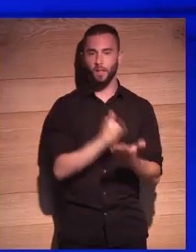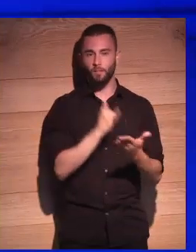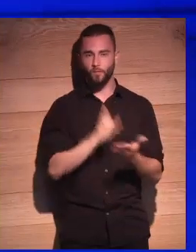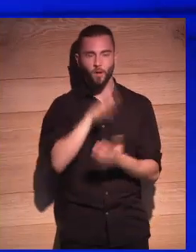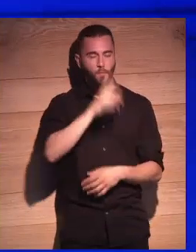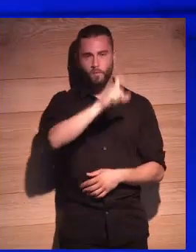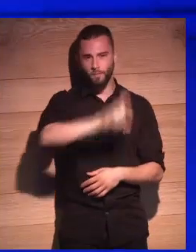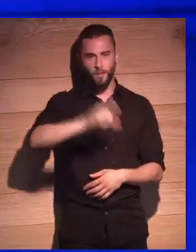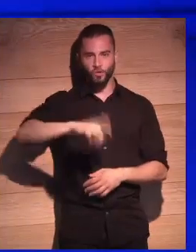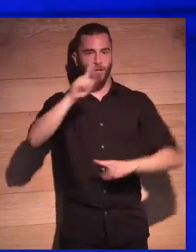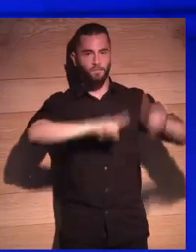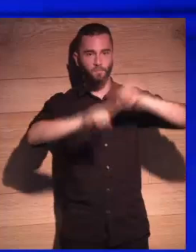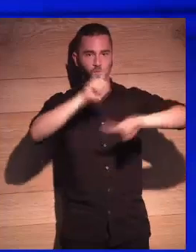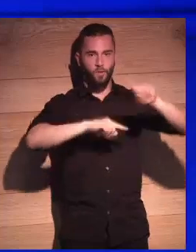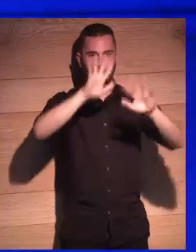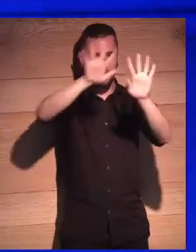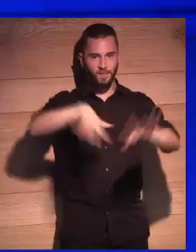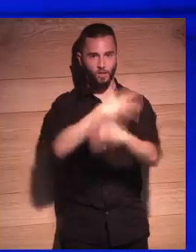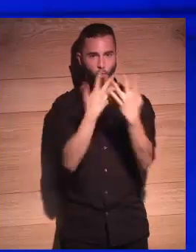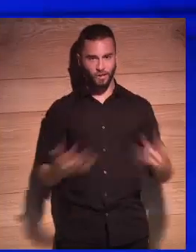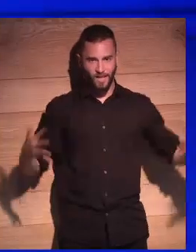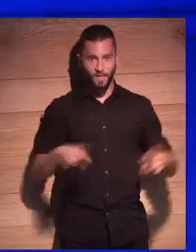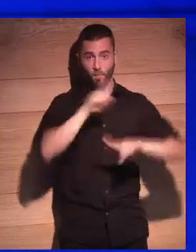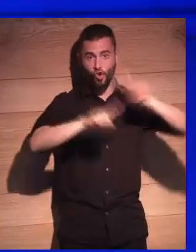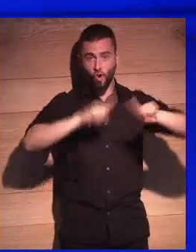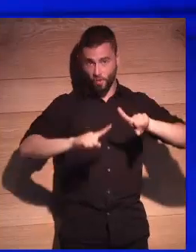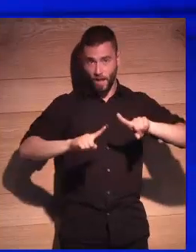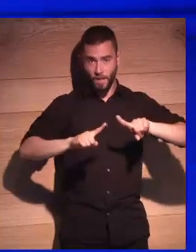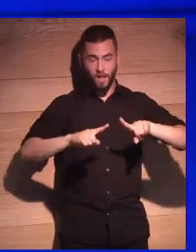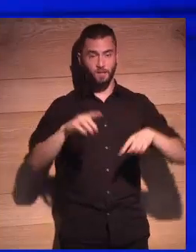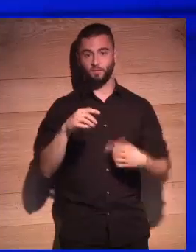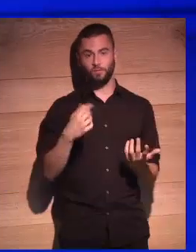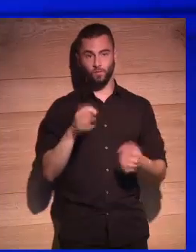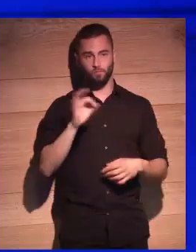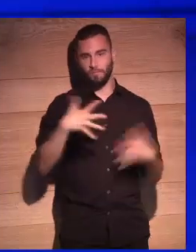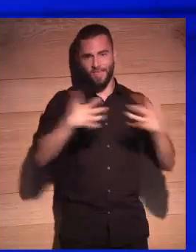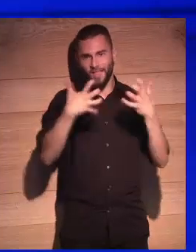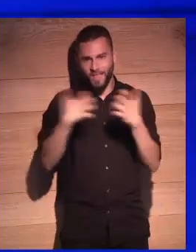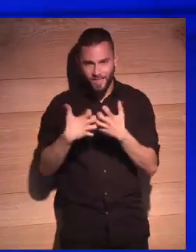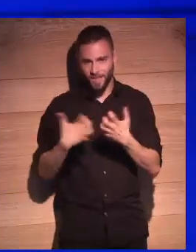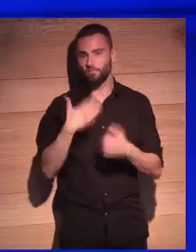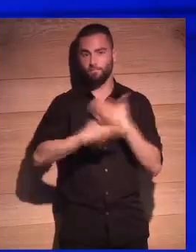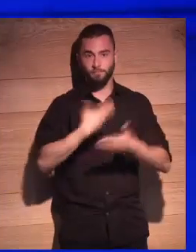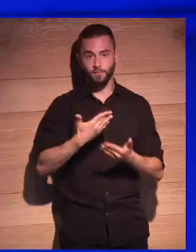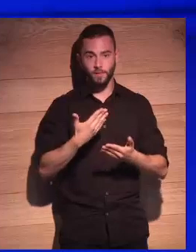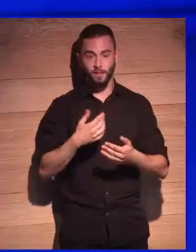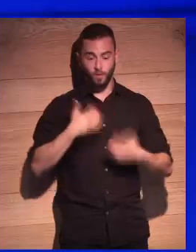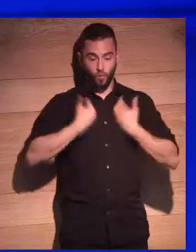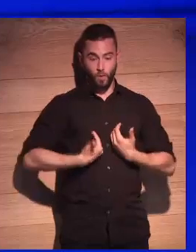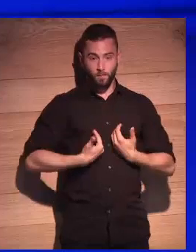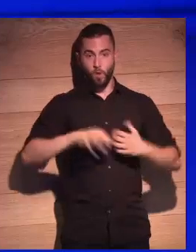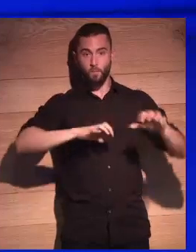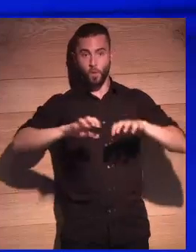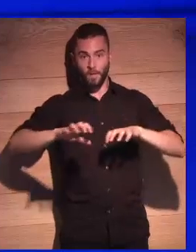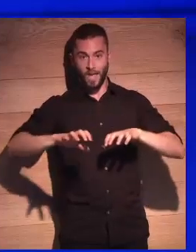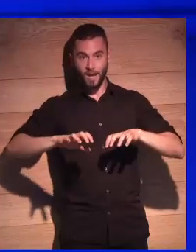we made an experience, we made a trial, at an institute with people that had some physical impairments and